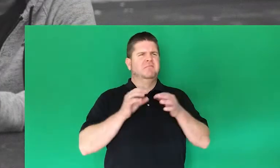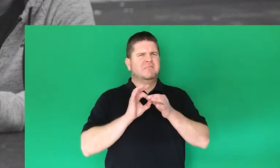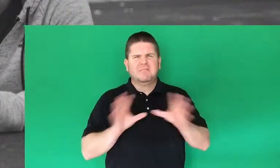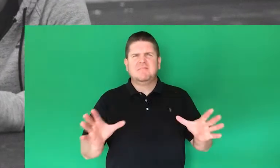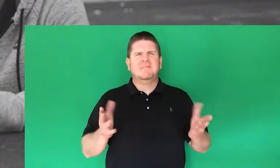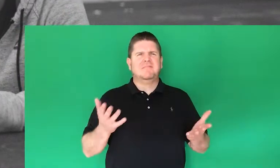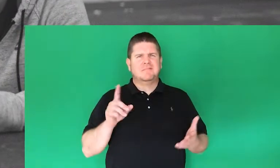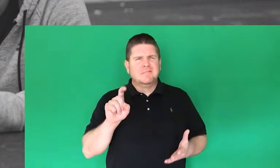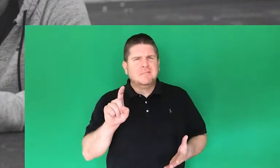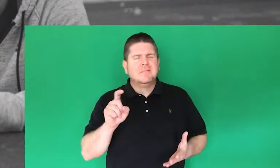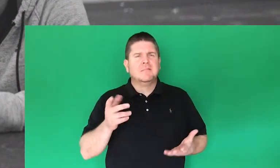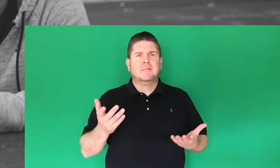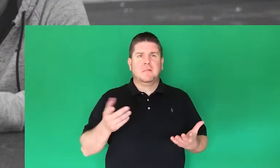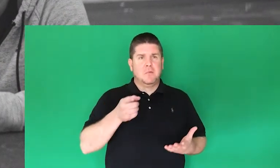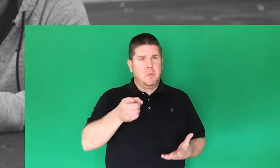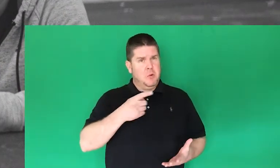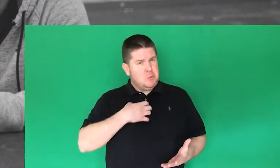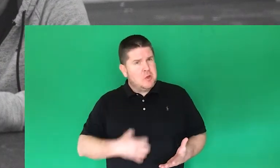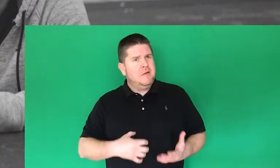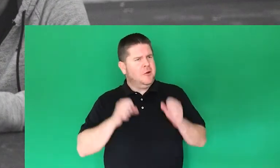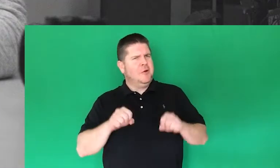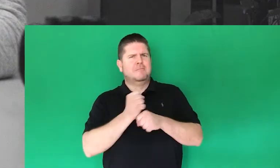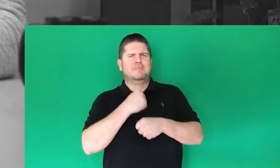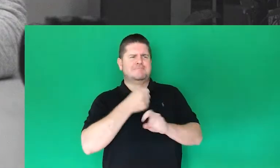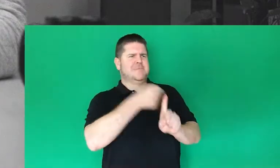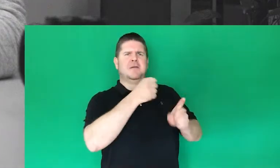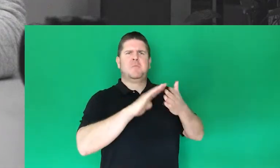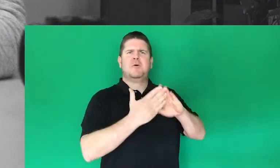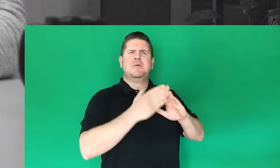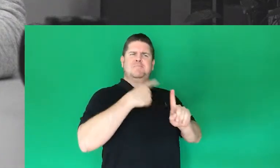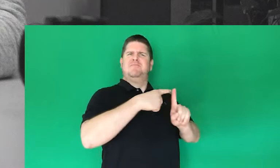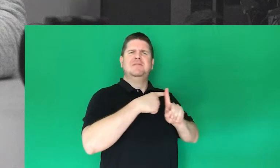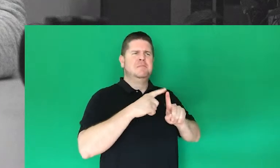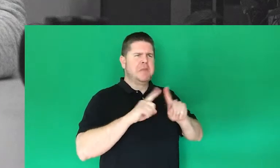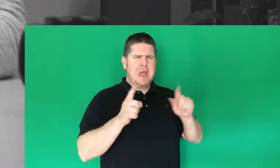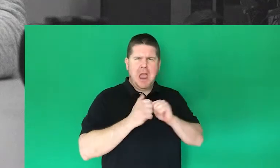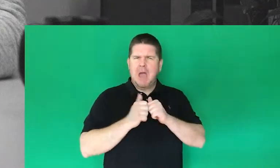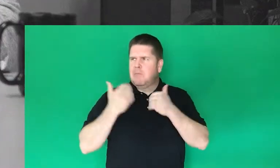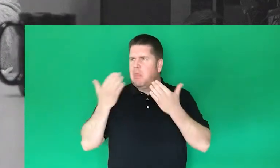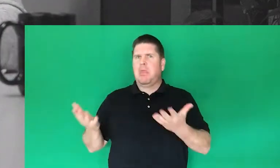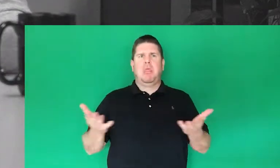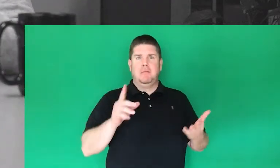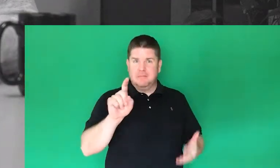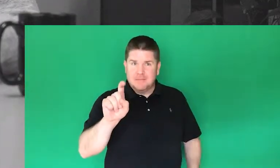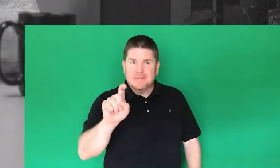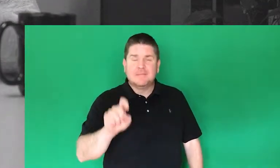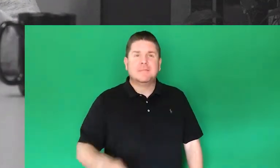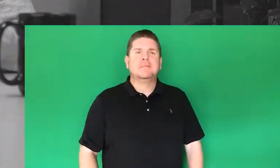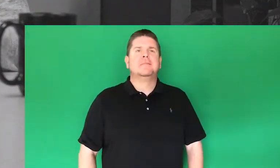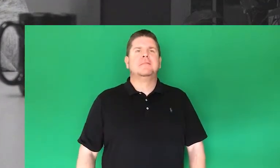Do you suffer from a lack of meaning in your life? Or wish you could make a positive impact on your community, but don't know